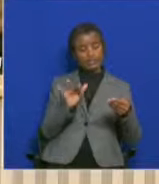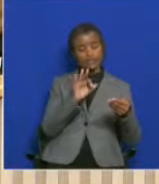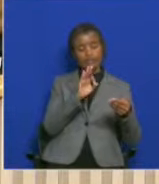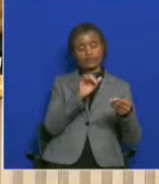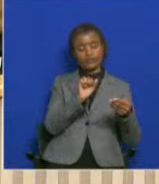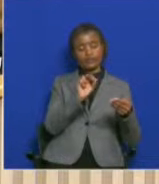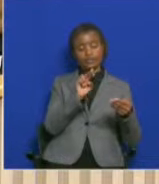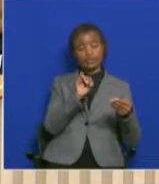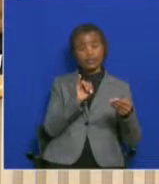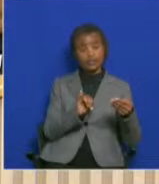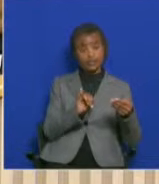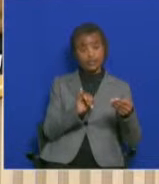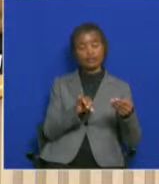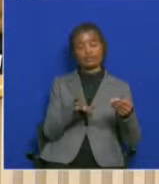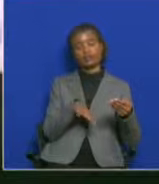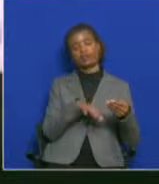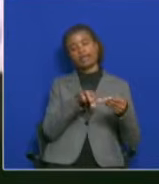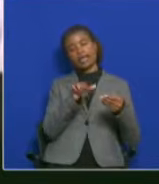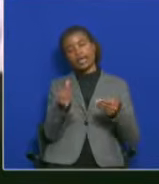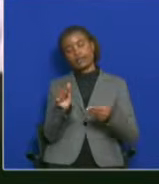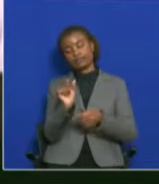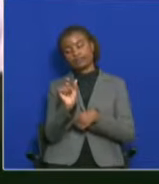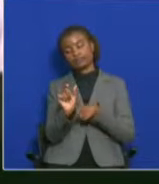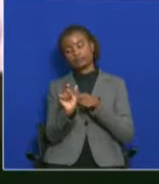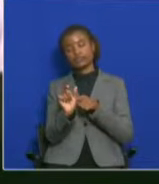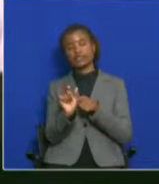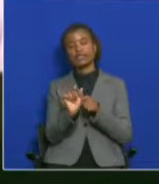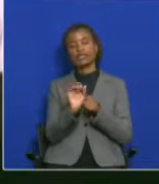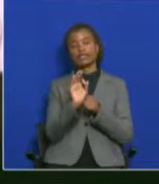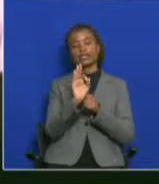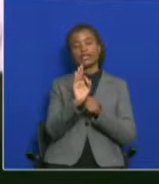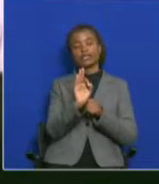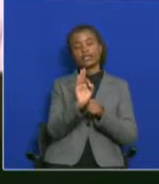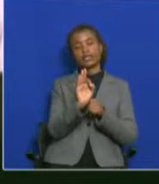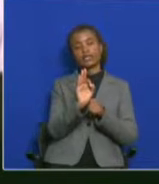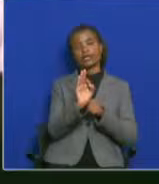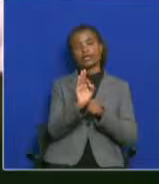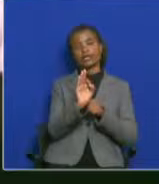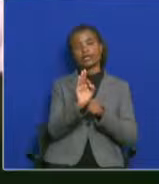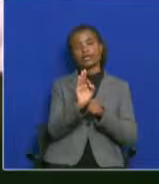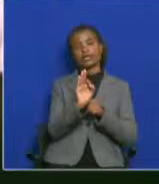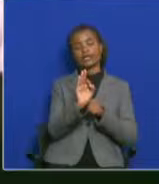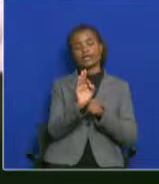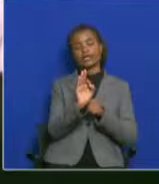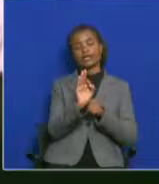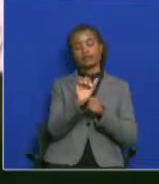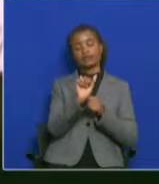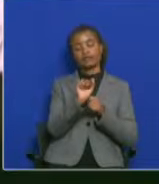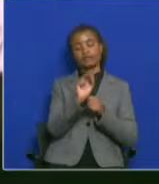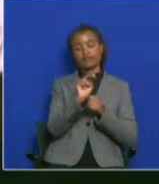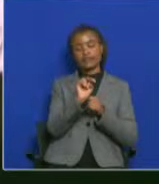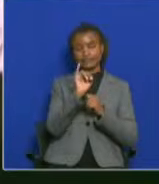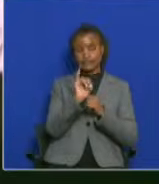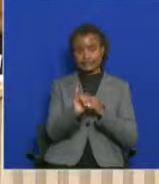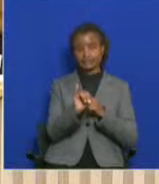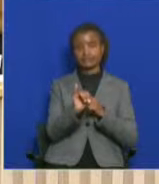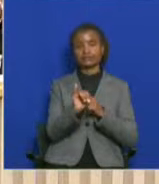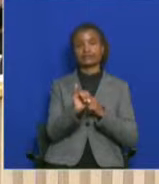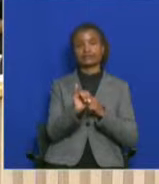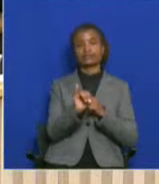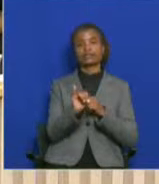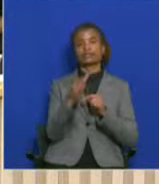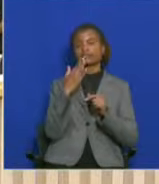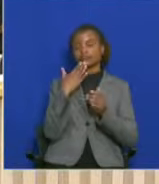and the funny, this IE. Yes, So if Commissioner. you are able to confirm it now, I'll why you get say there. this is